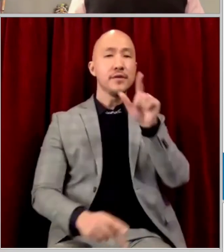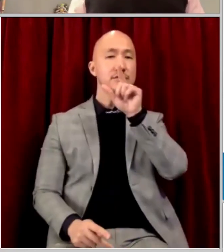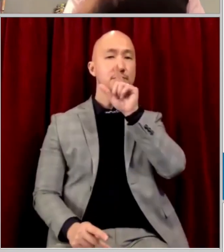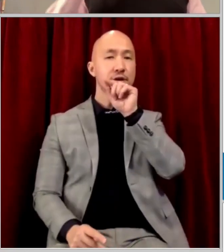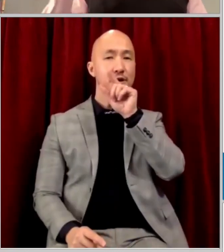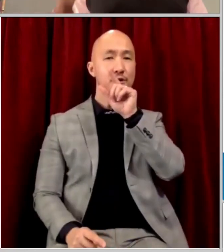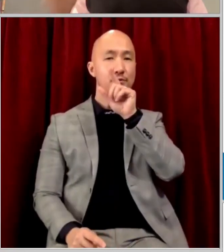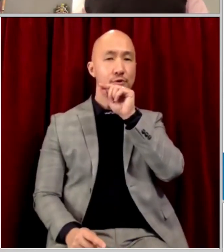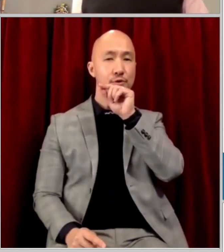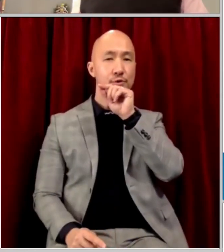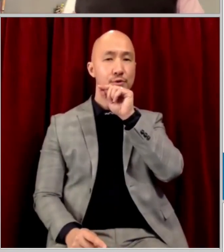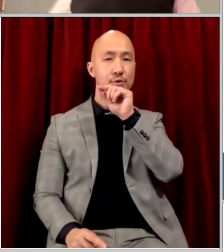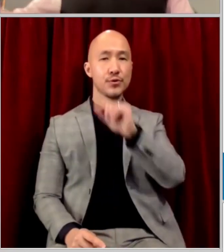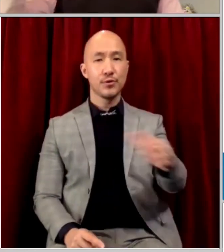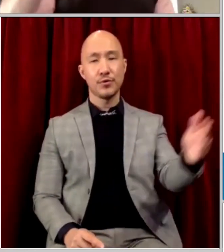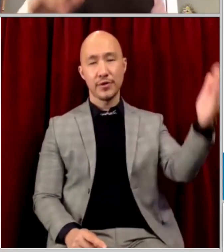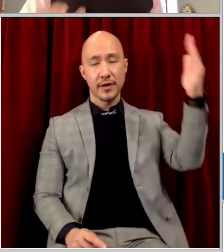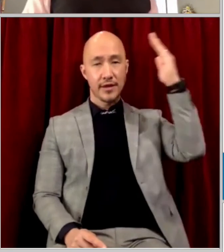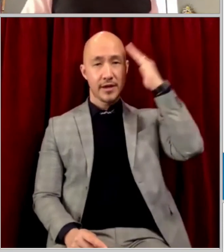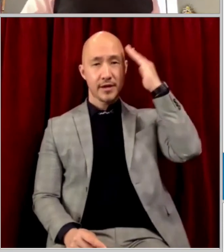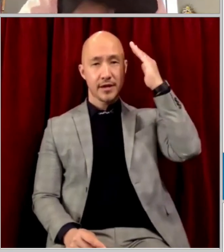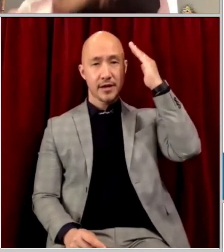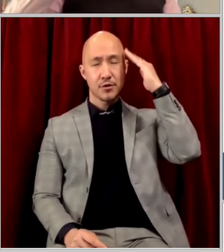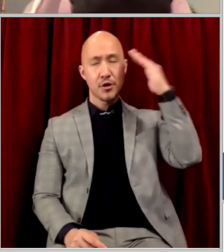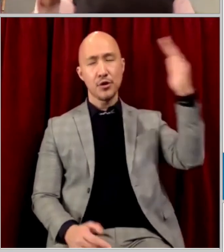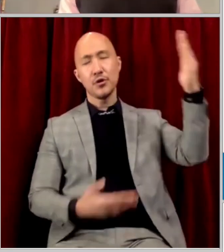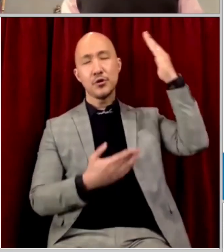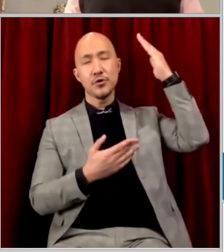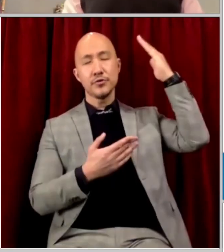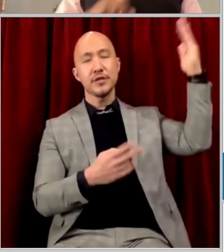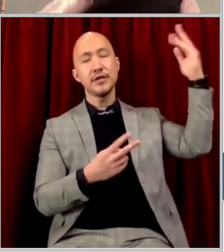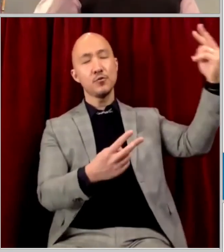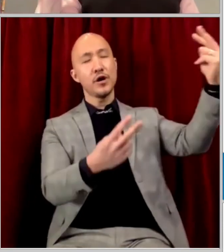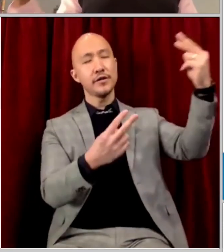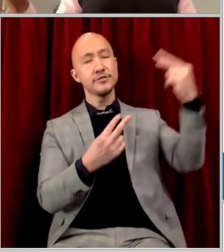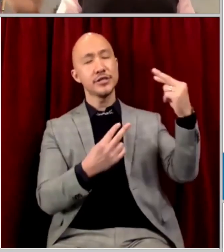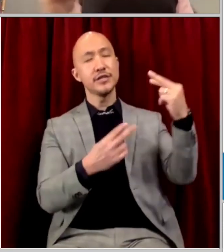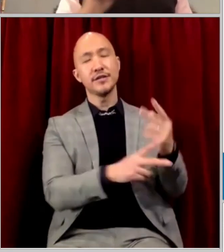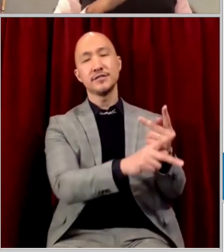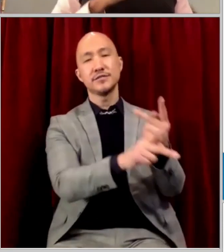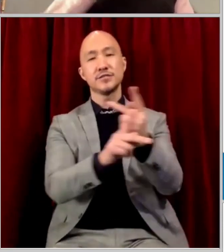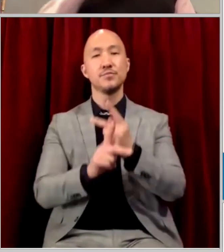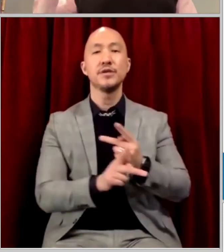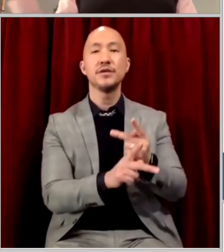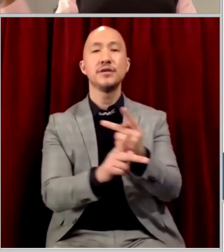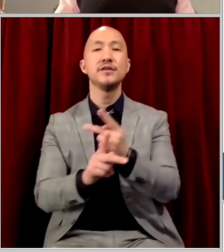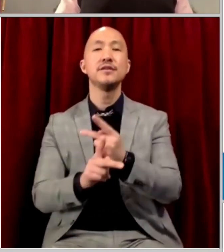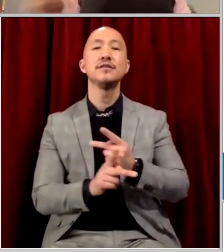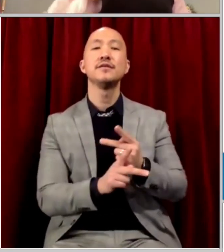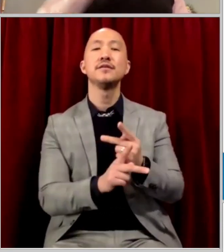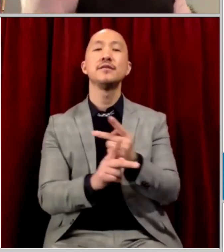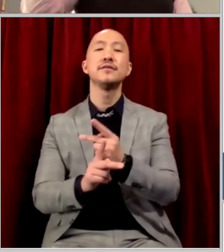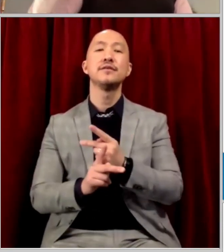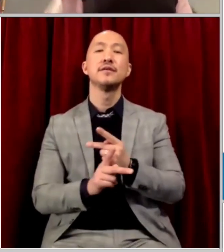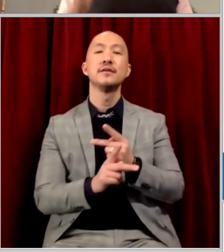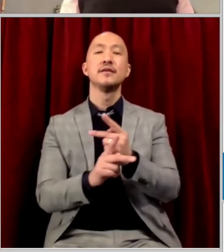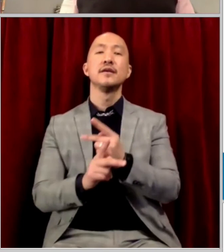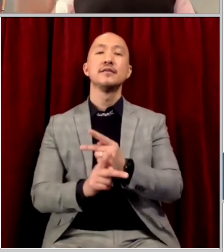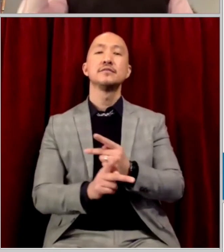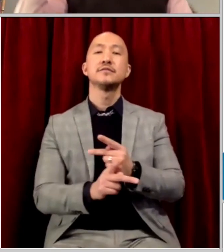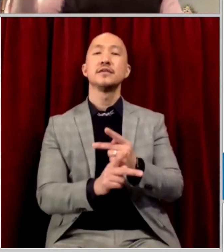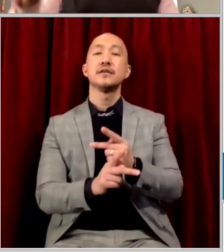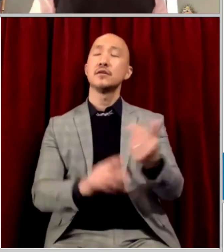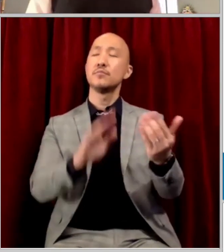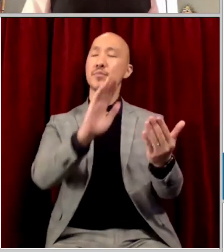the sparrow, and I know he watches me. Yes,